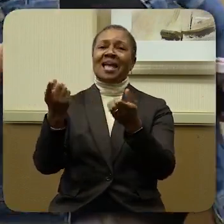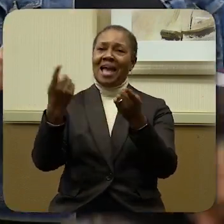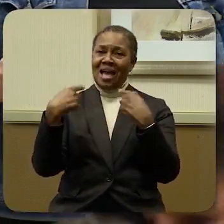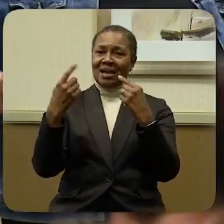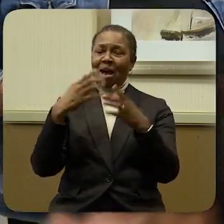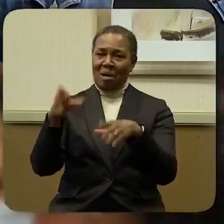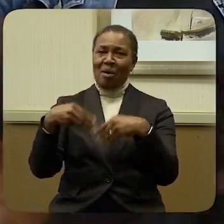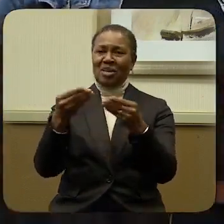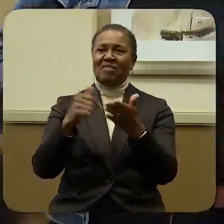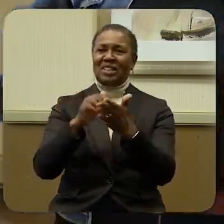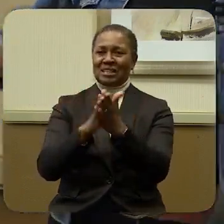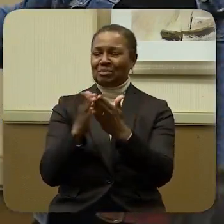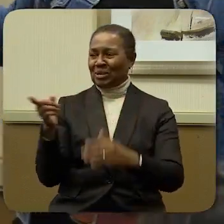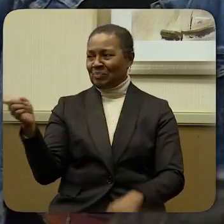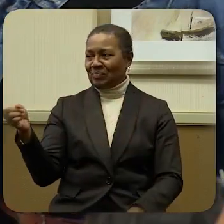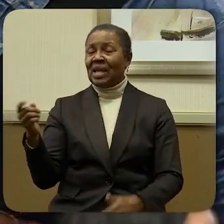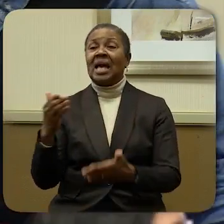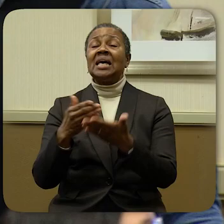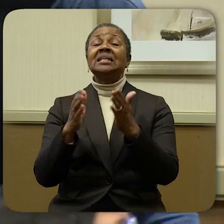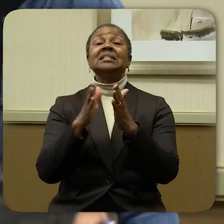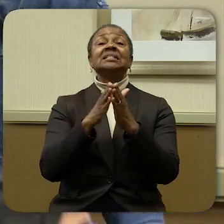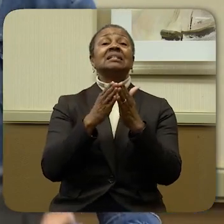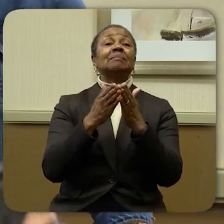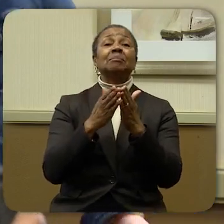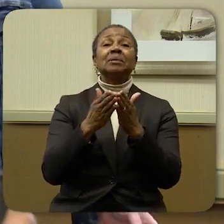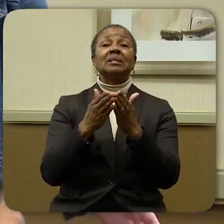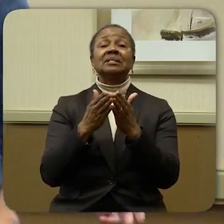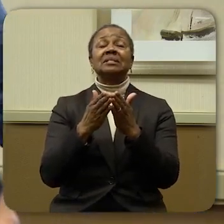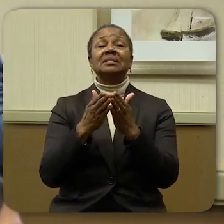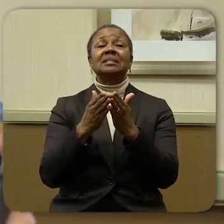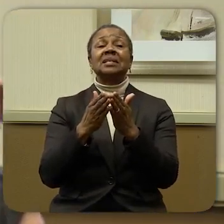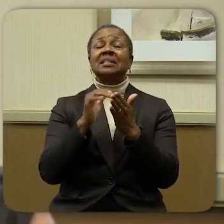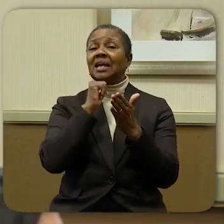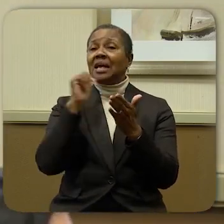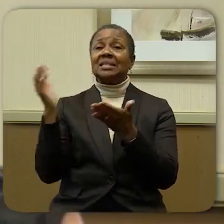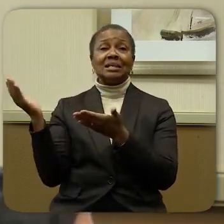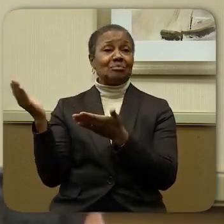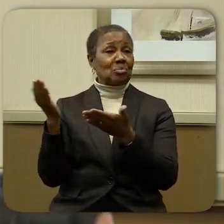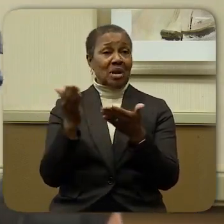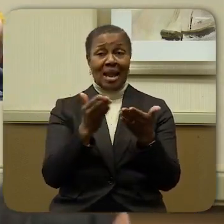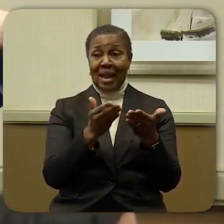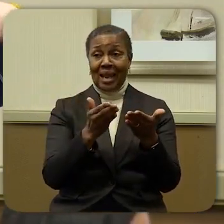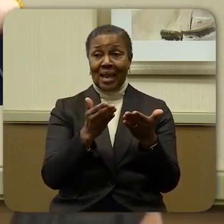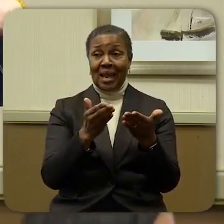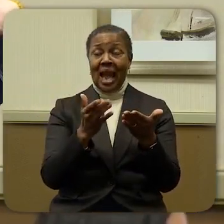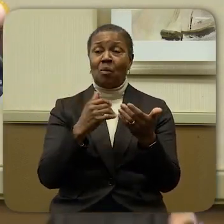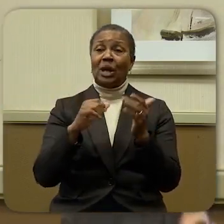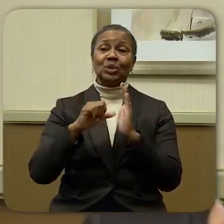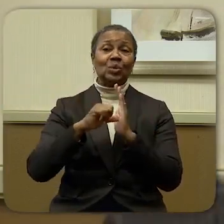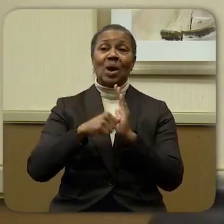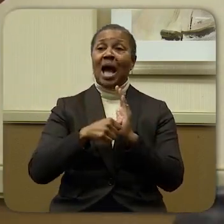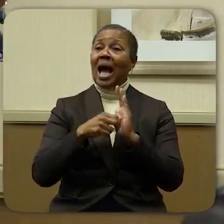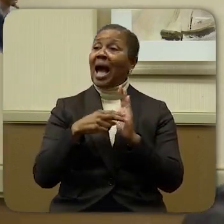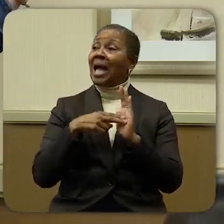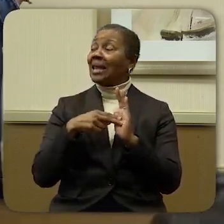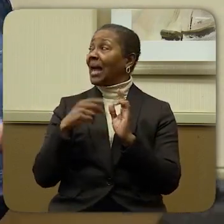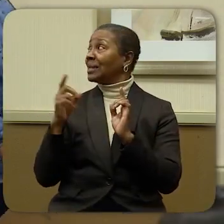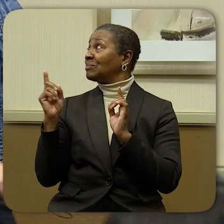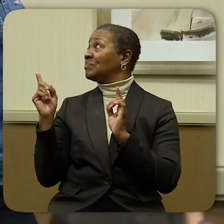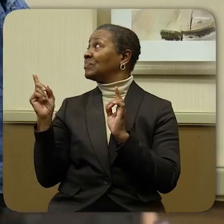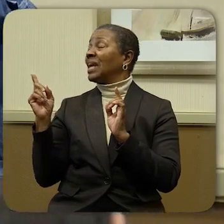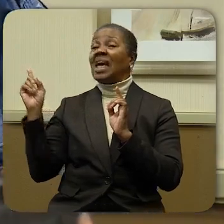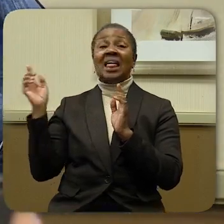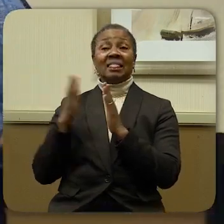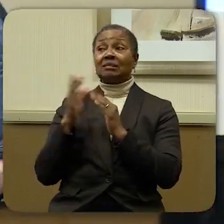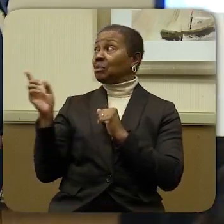win this. Some of the books that I didn't bring with me today that I want to highlight.